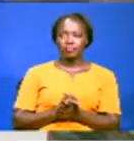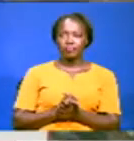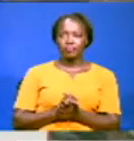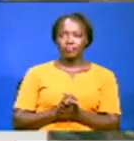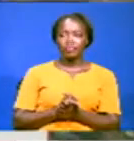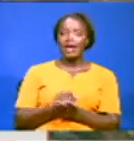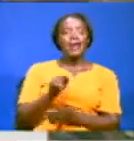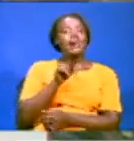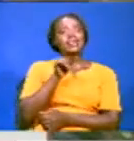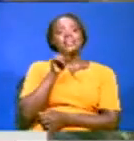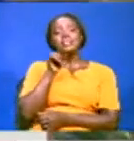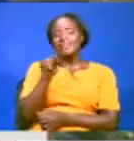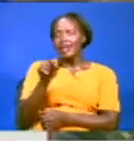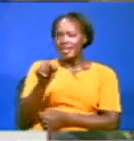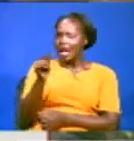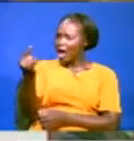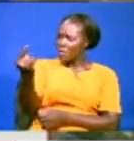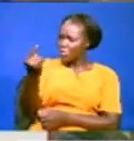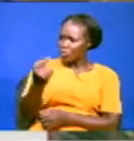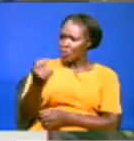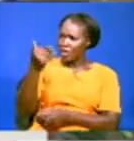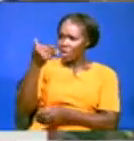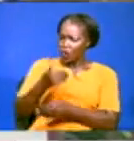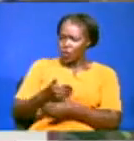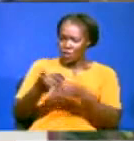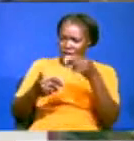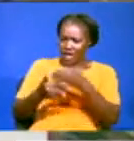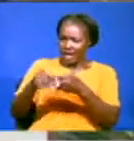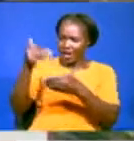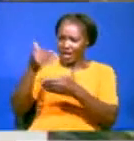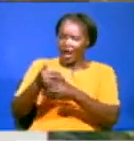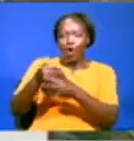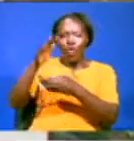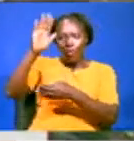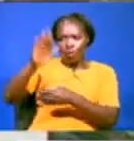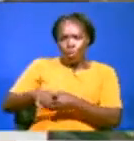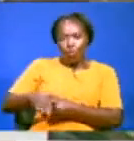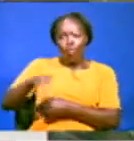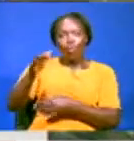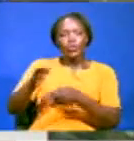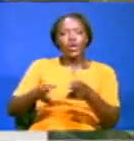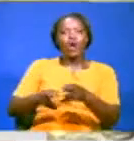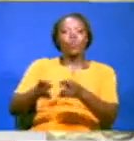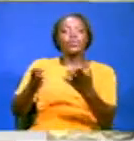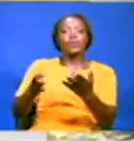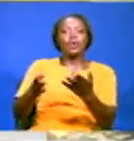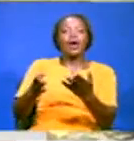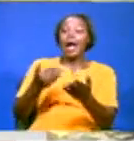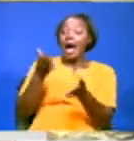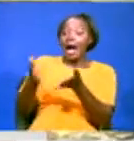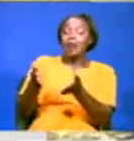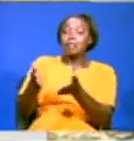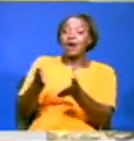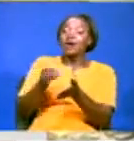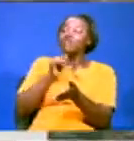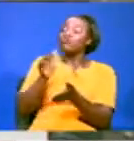Yeye amekuja kujenga ukuta kwenye road reserve. Maneno hapa anapojenga sio mahali pake. Kwa hivyo